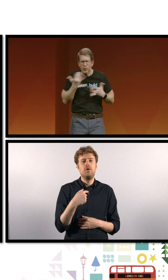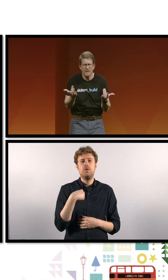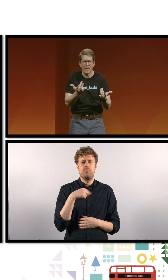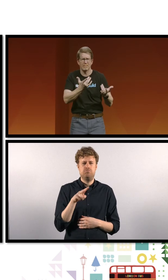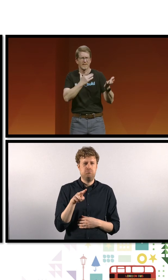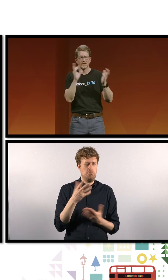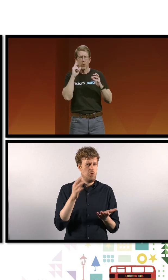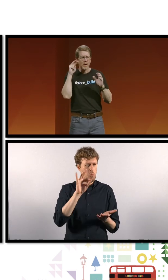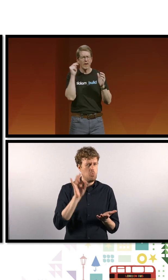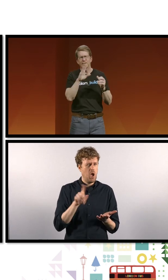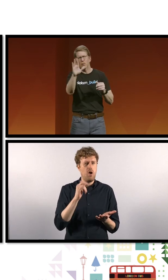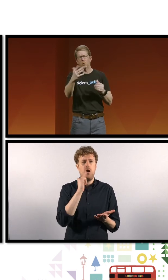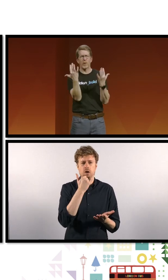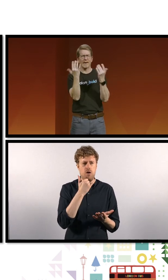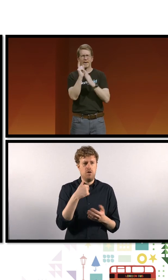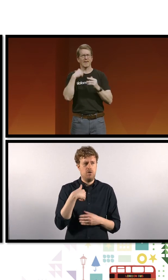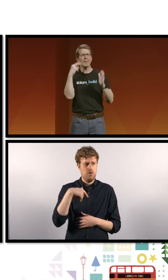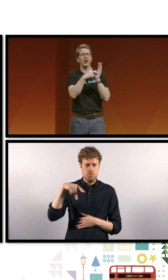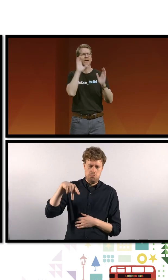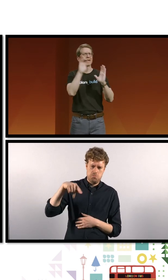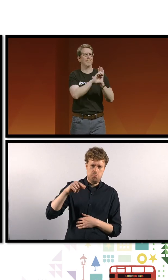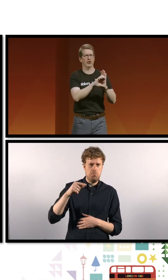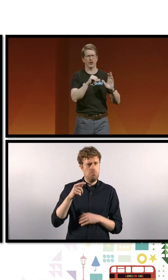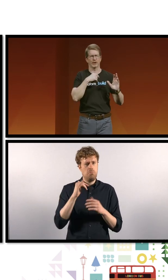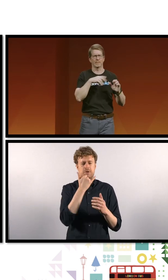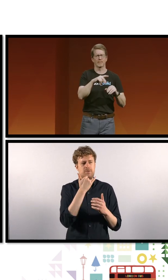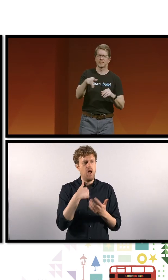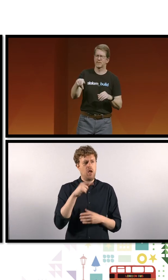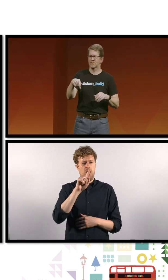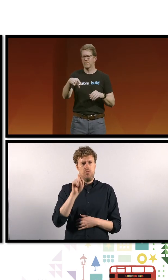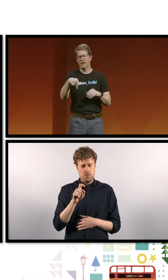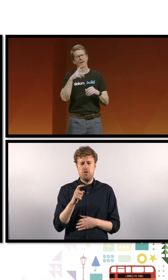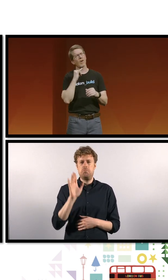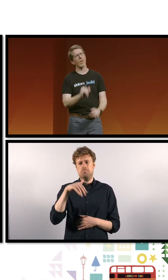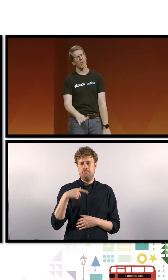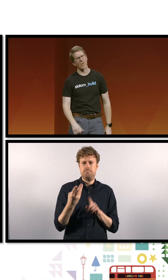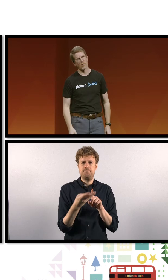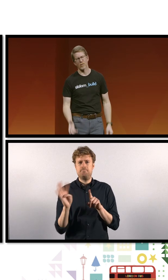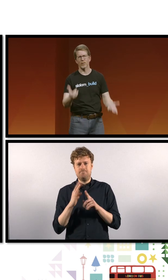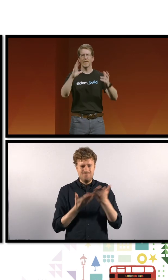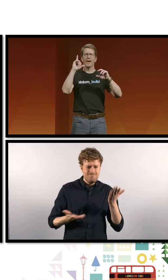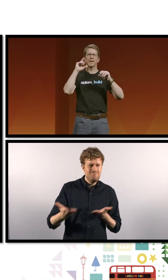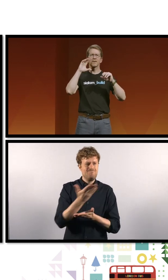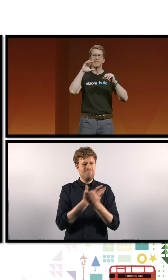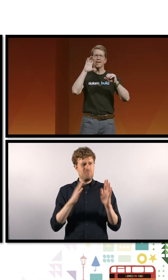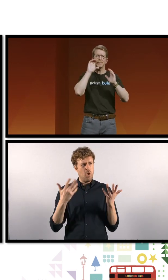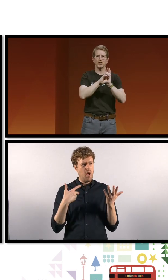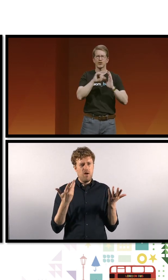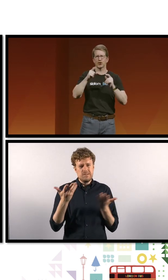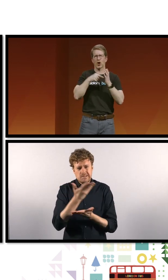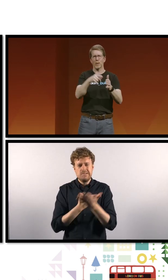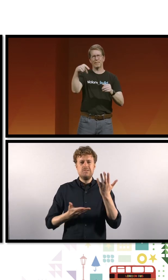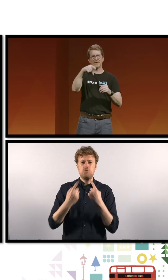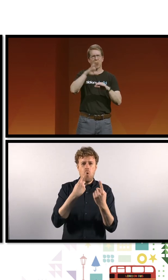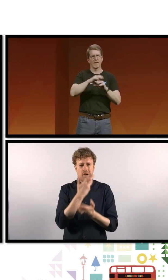my team together and we had a long discussion about what that was what was causing that. And then I